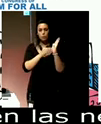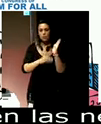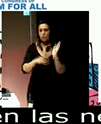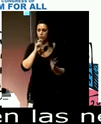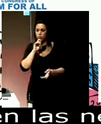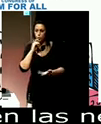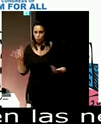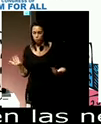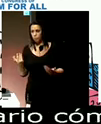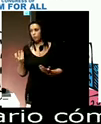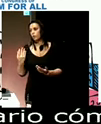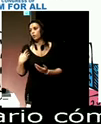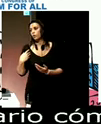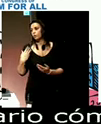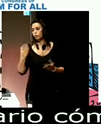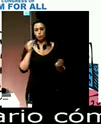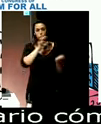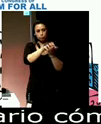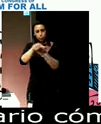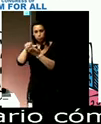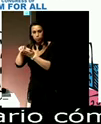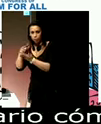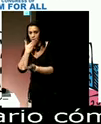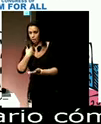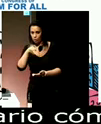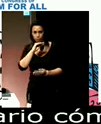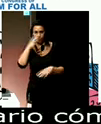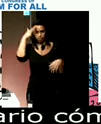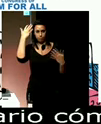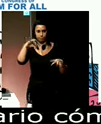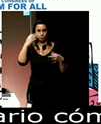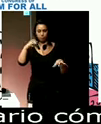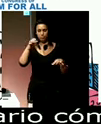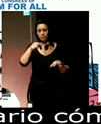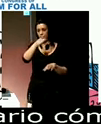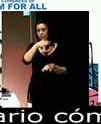just the way of how the menu is